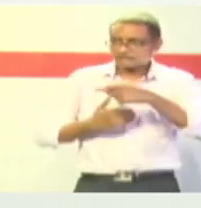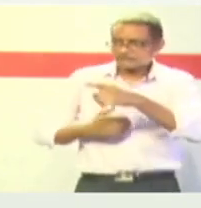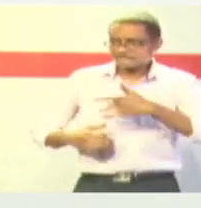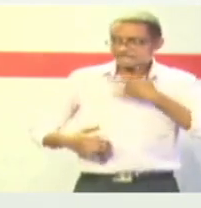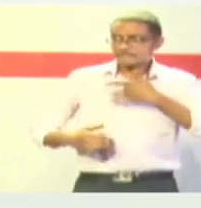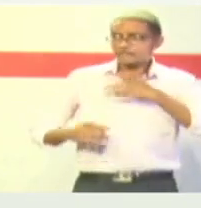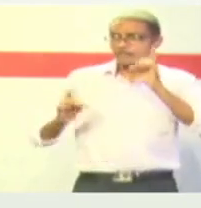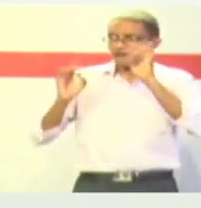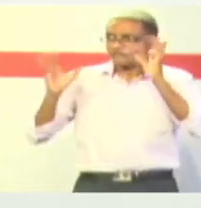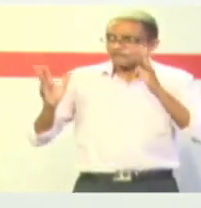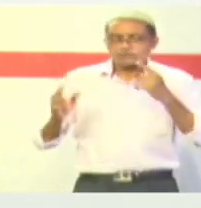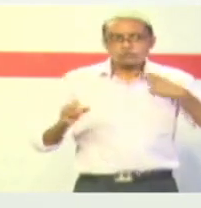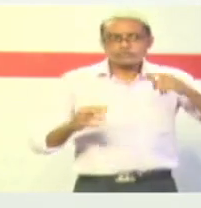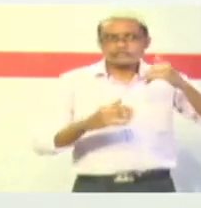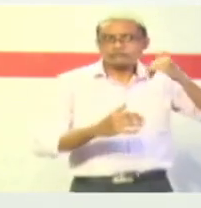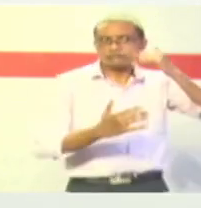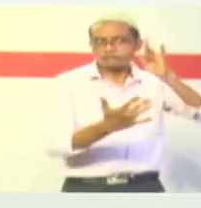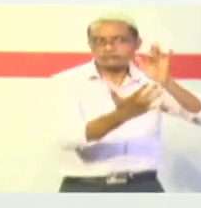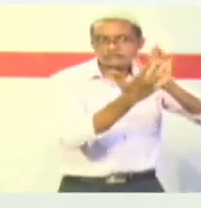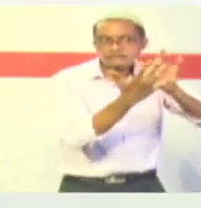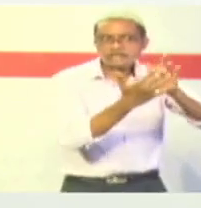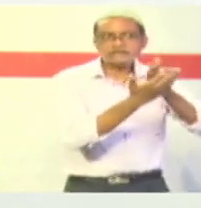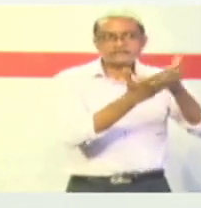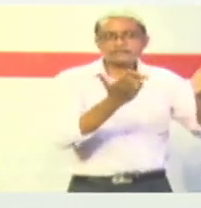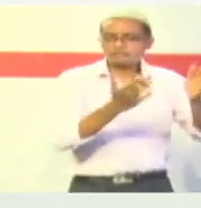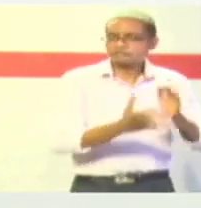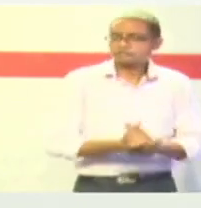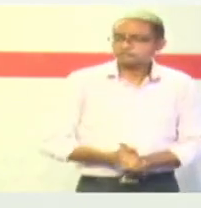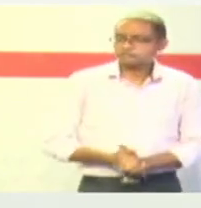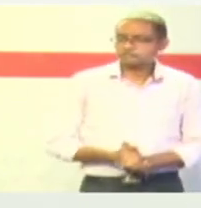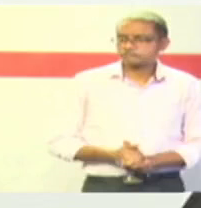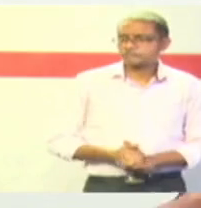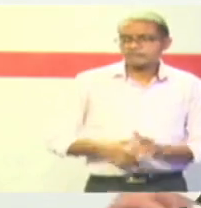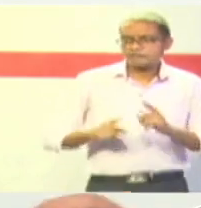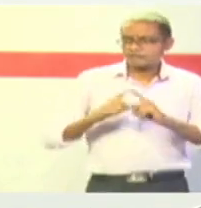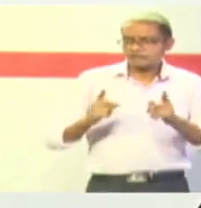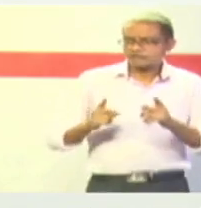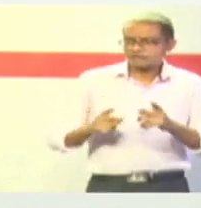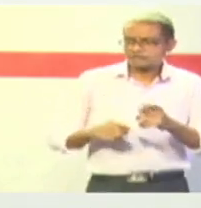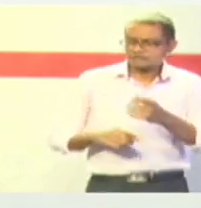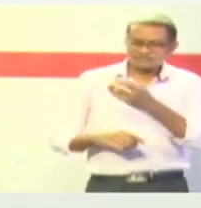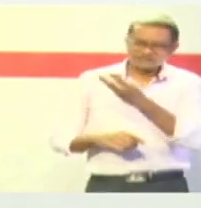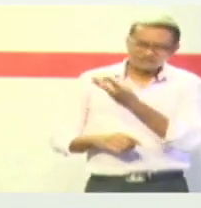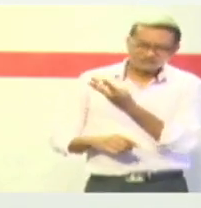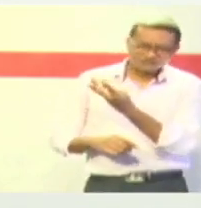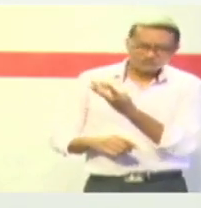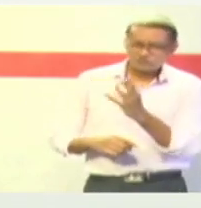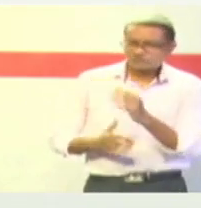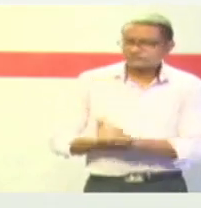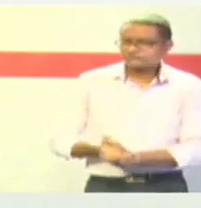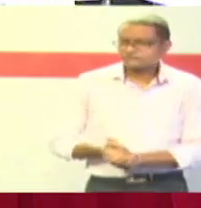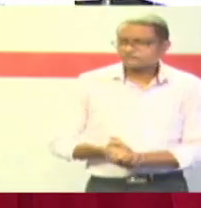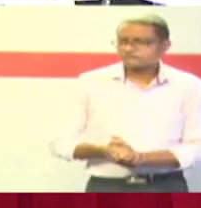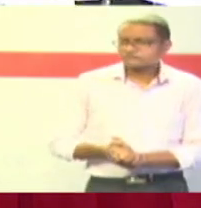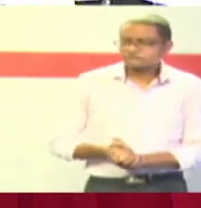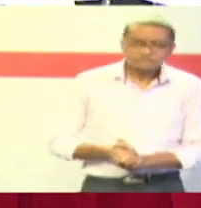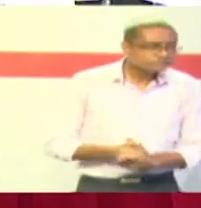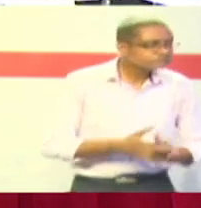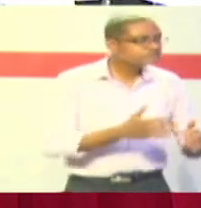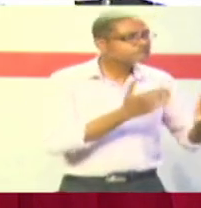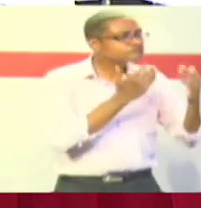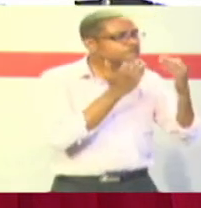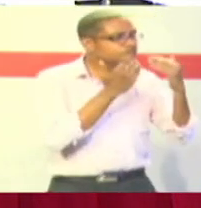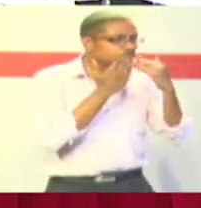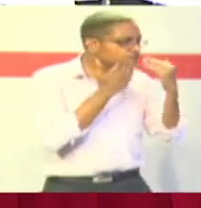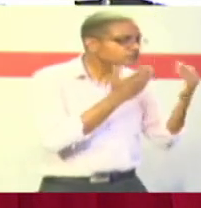told to us. There haven't been anything unusual so far reported to PAHO. Thank you very much. Guardian Media